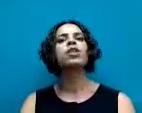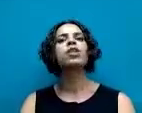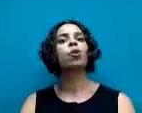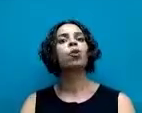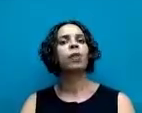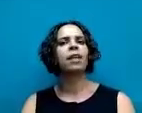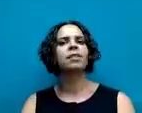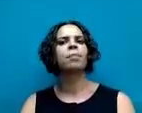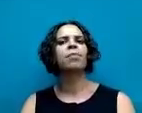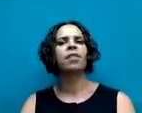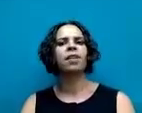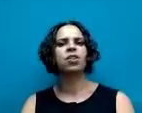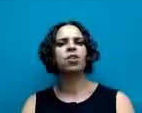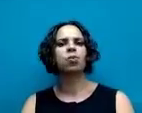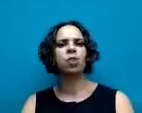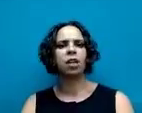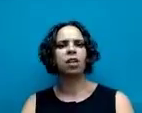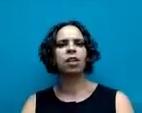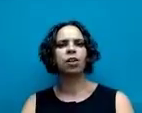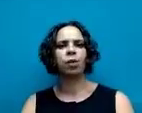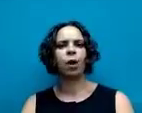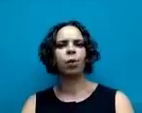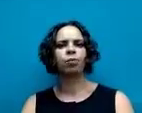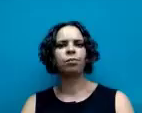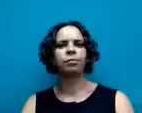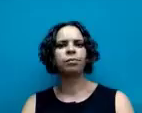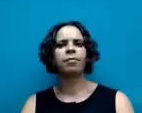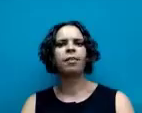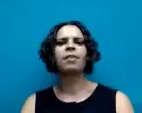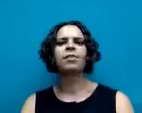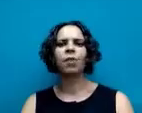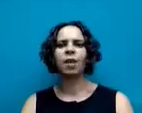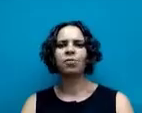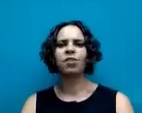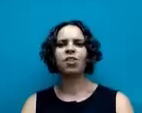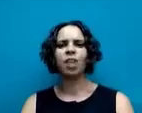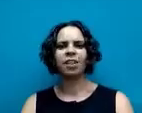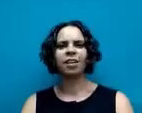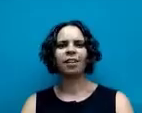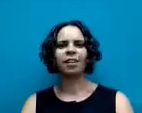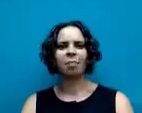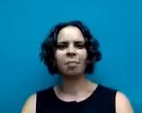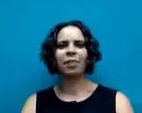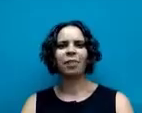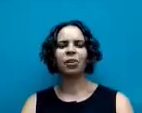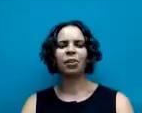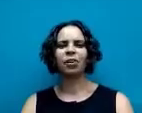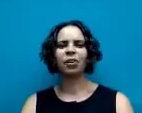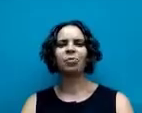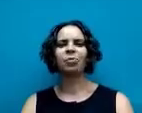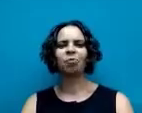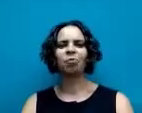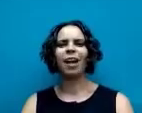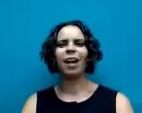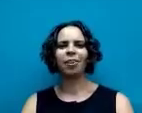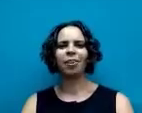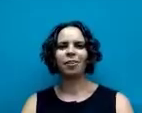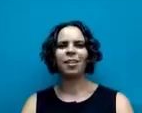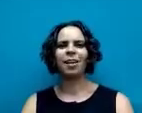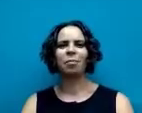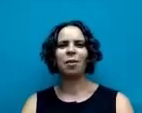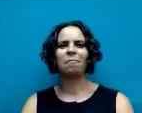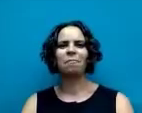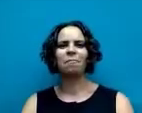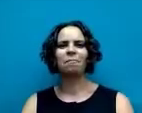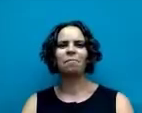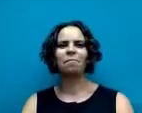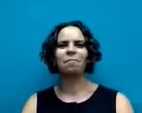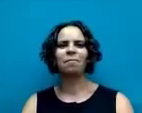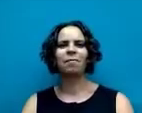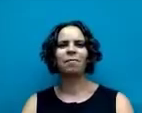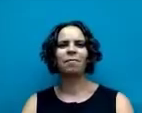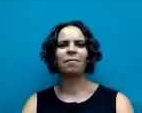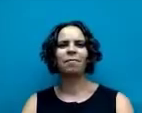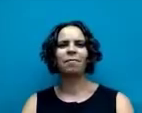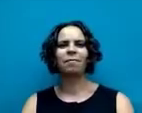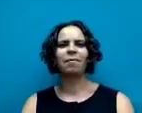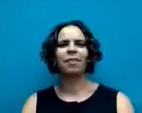found to create something that's uniquely your own. So keep Jay Dilla in mind when you're writing your assignment.